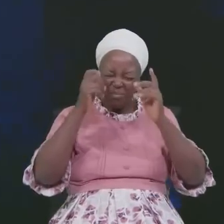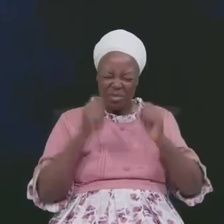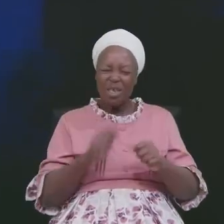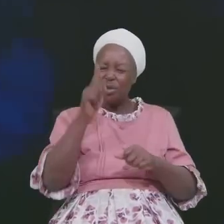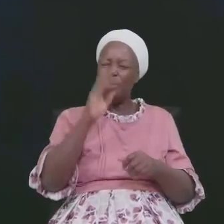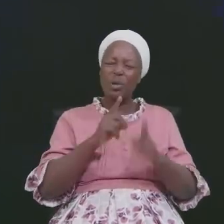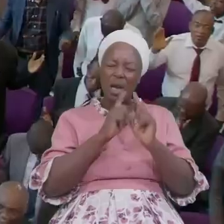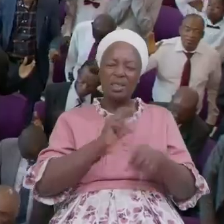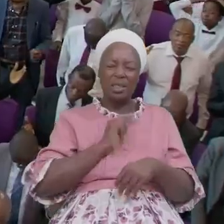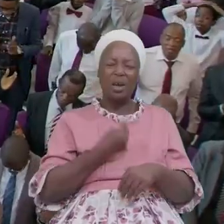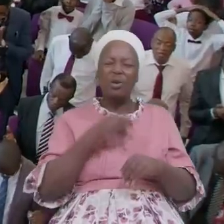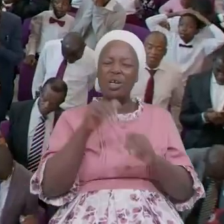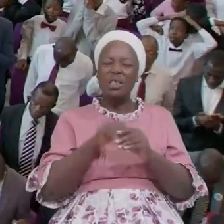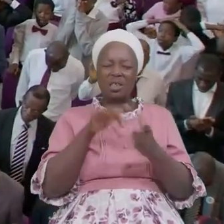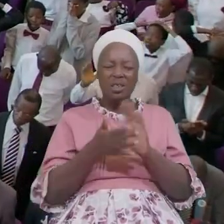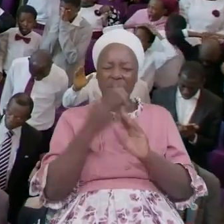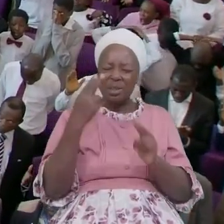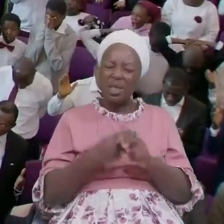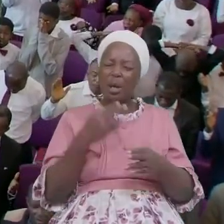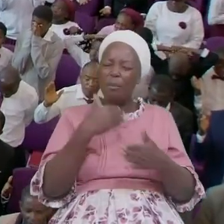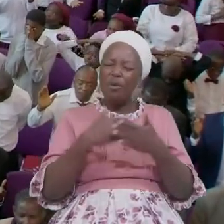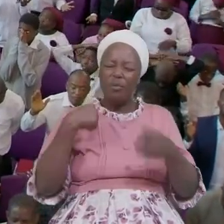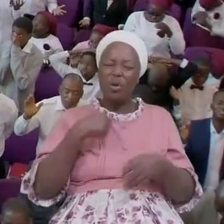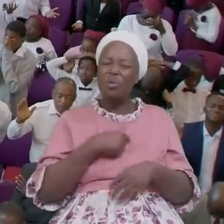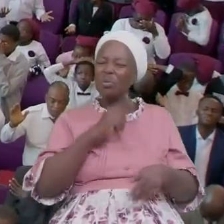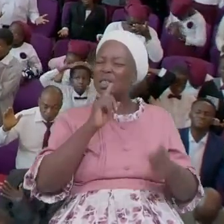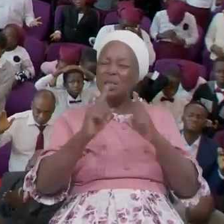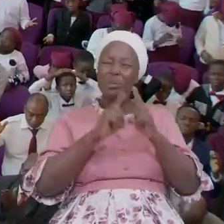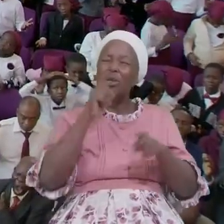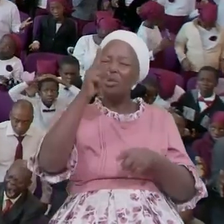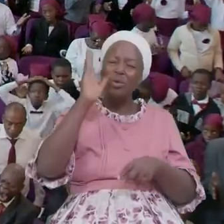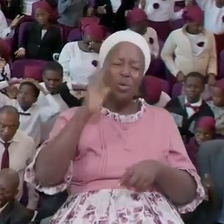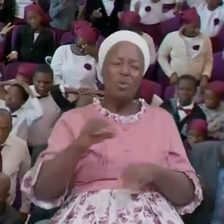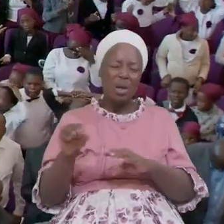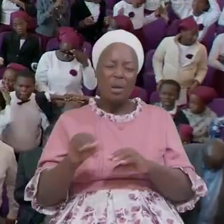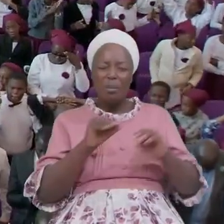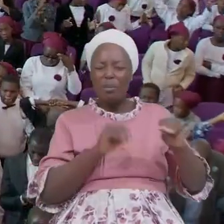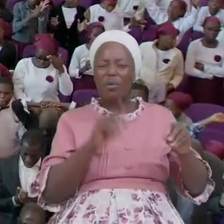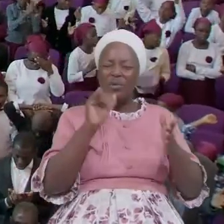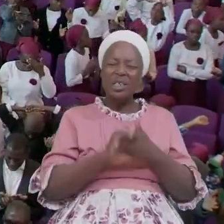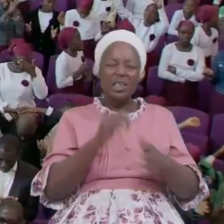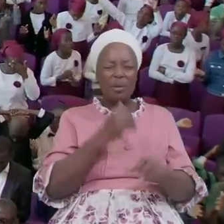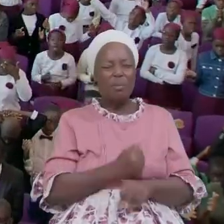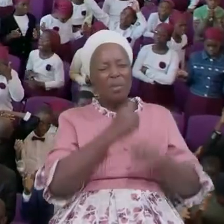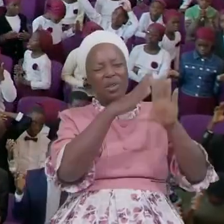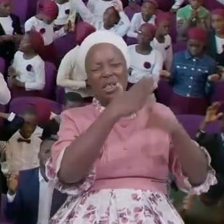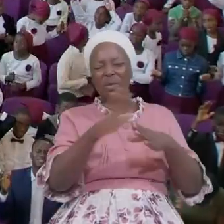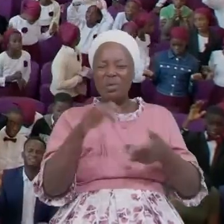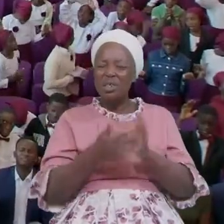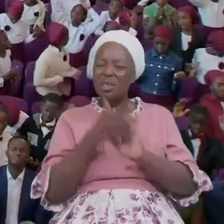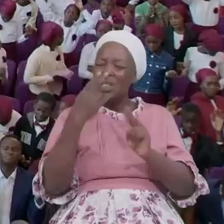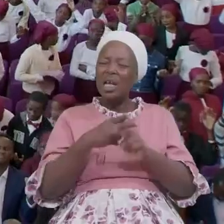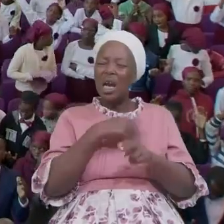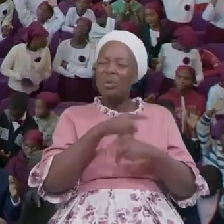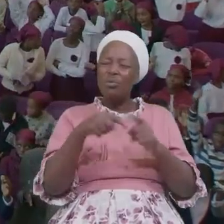will answer. Before we speak, you will move that mountain. And when we